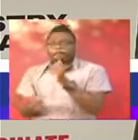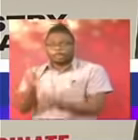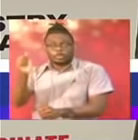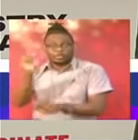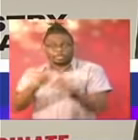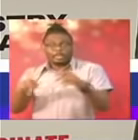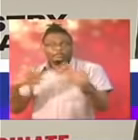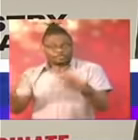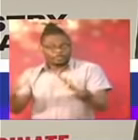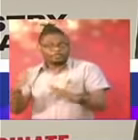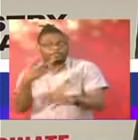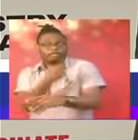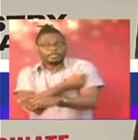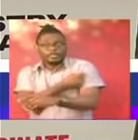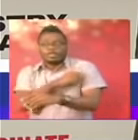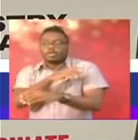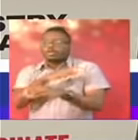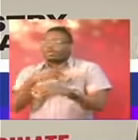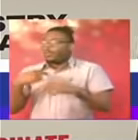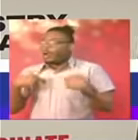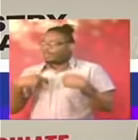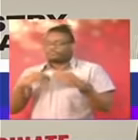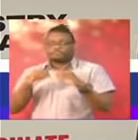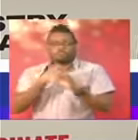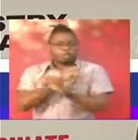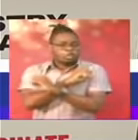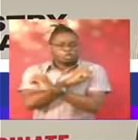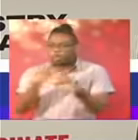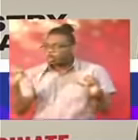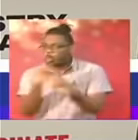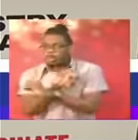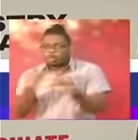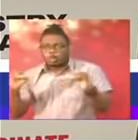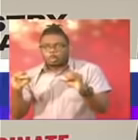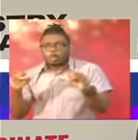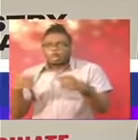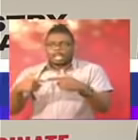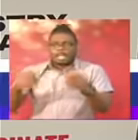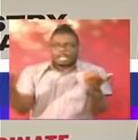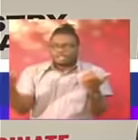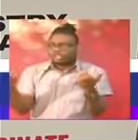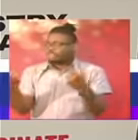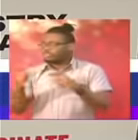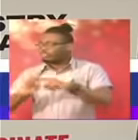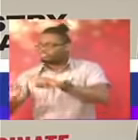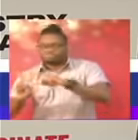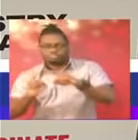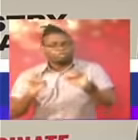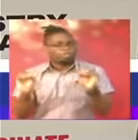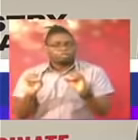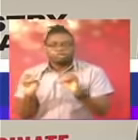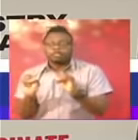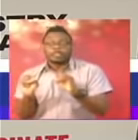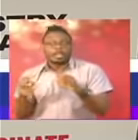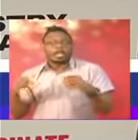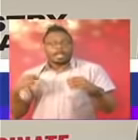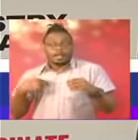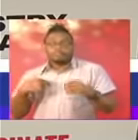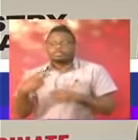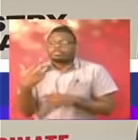have no adverse events. Locally, I believe that we've reported 3 cases of clots due